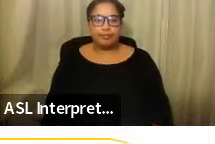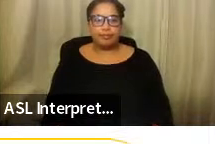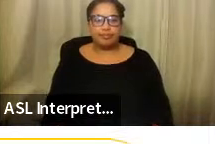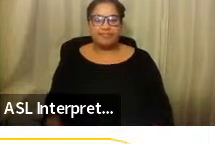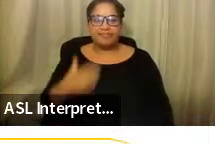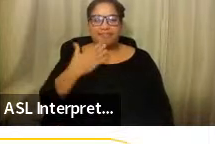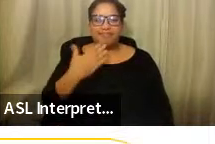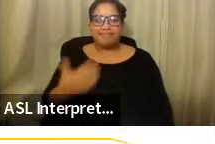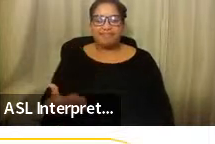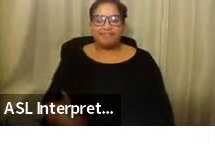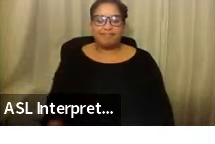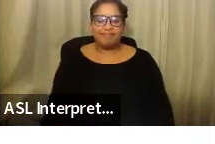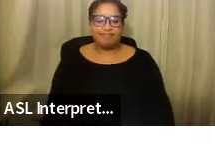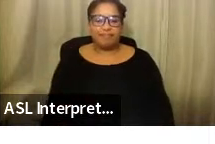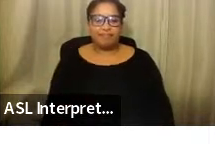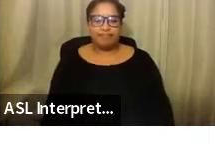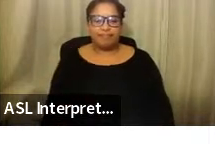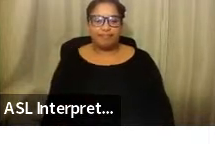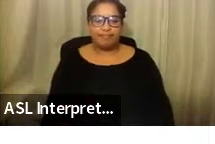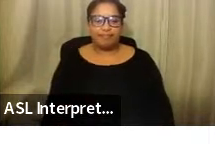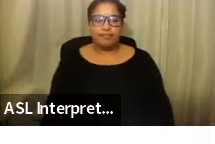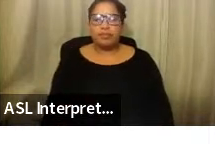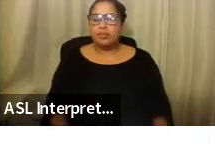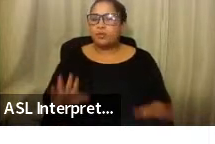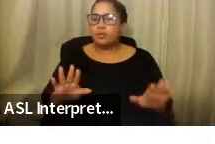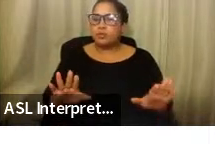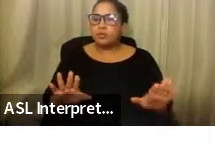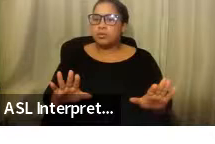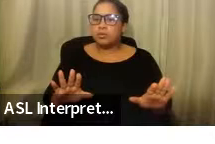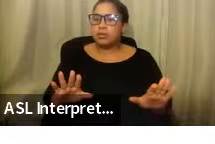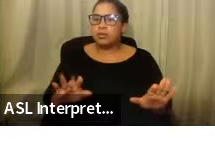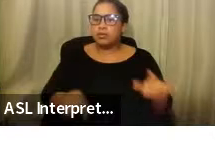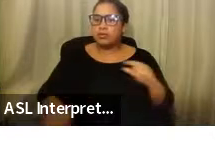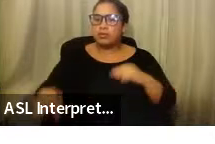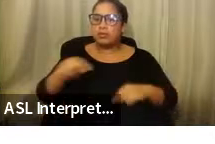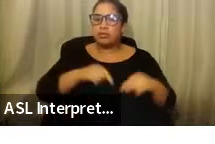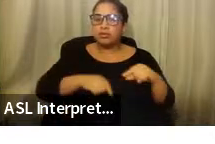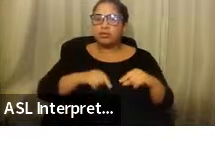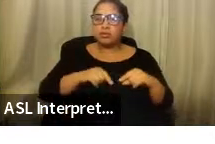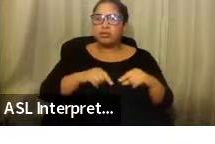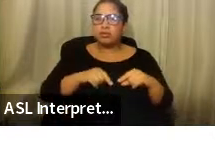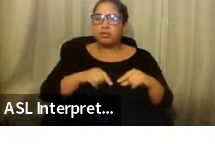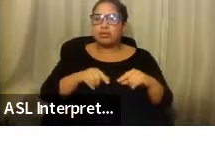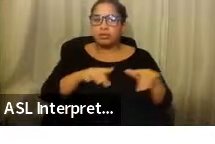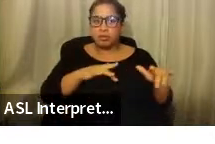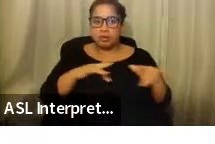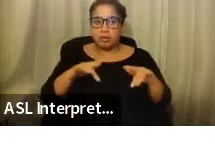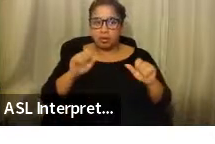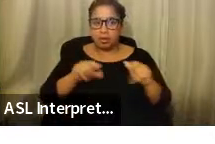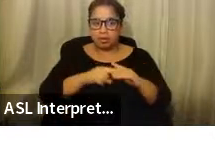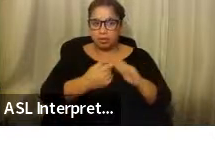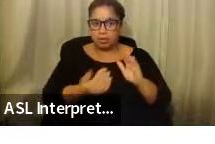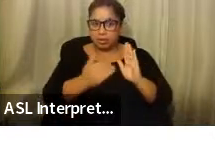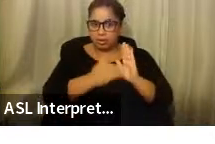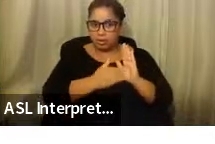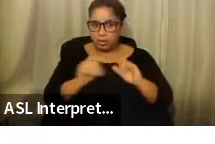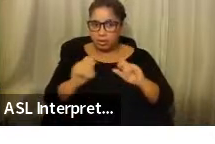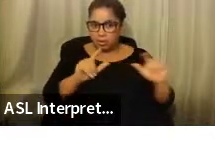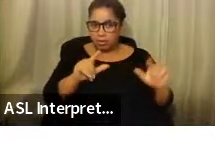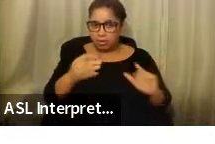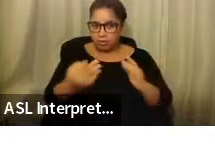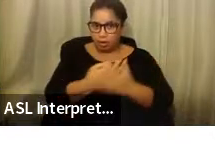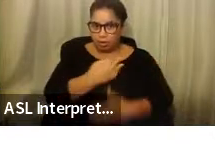Thank you. And if Does that anybody's mean, watching, yes? does that mean that recording everything can start over so we can post it